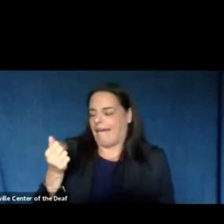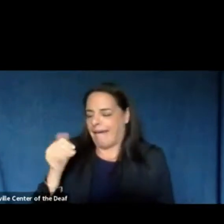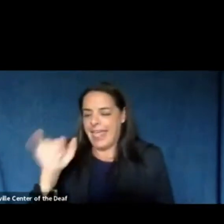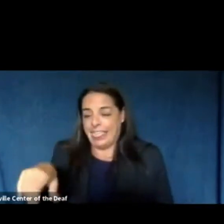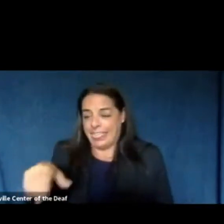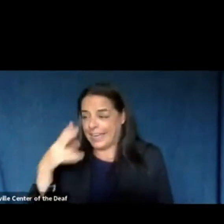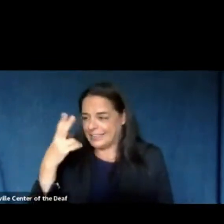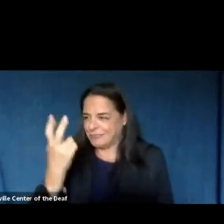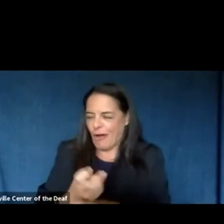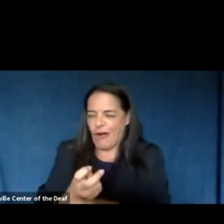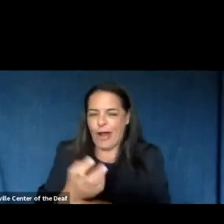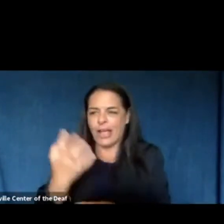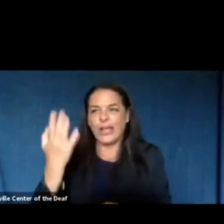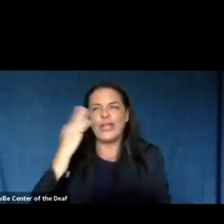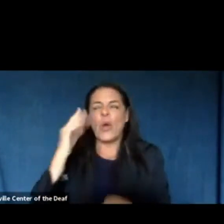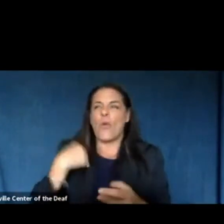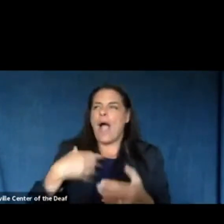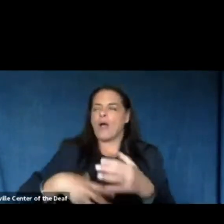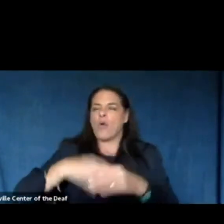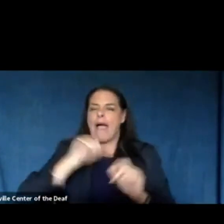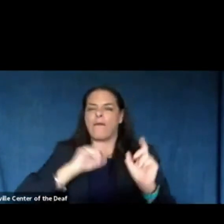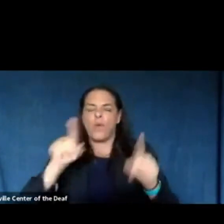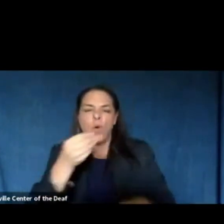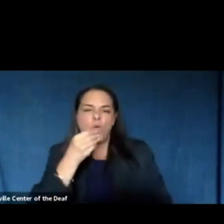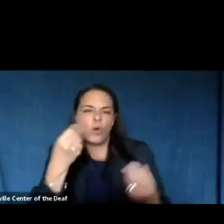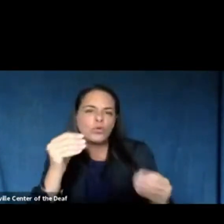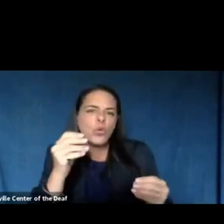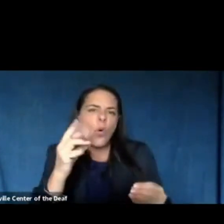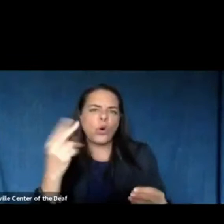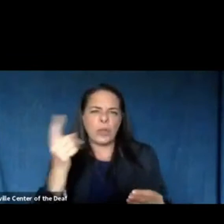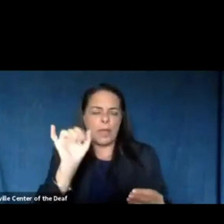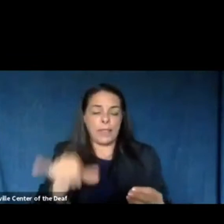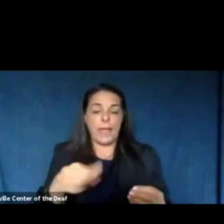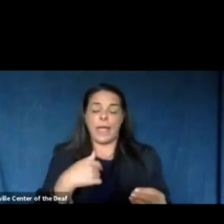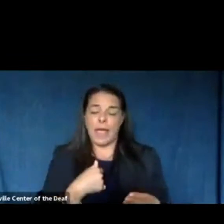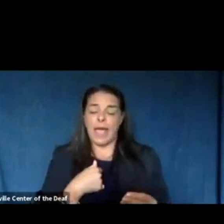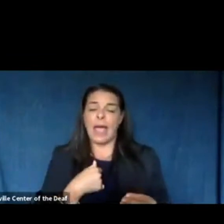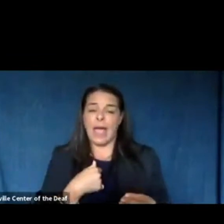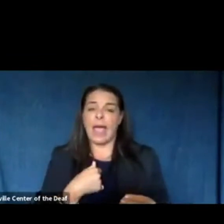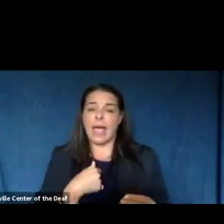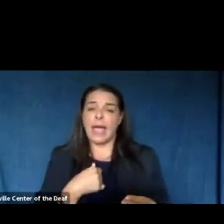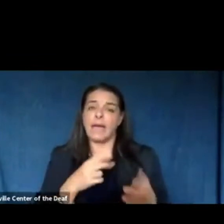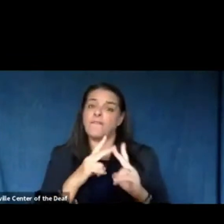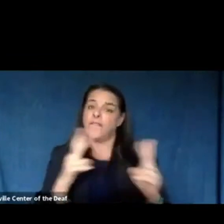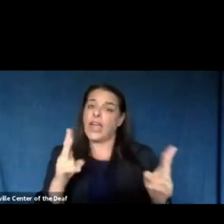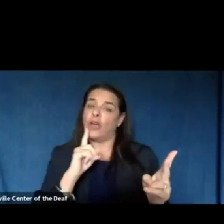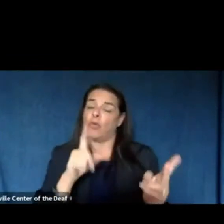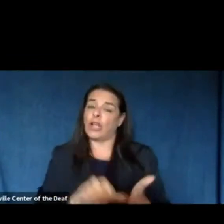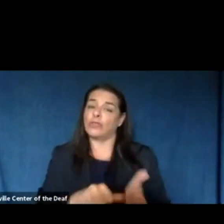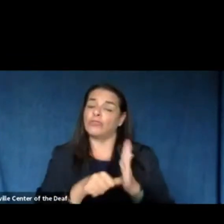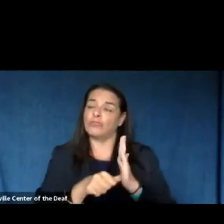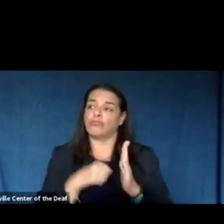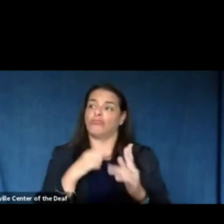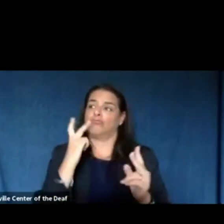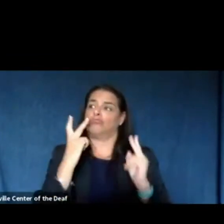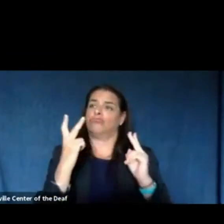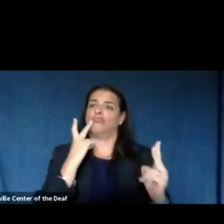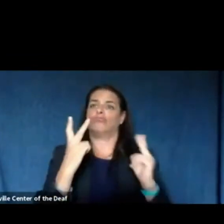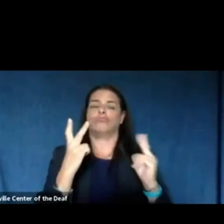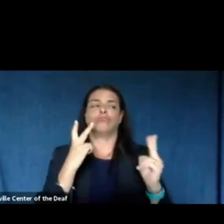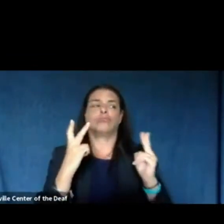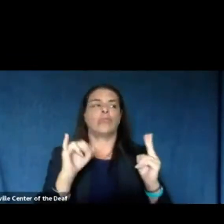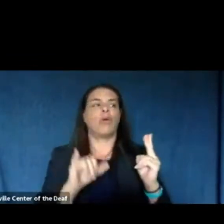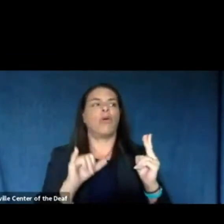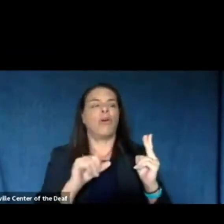and have to go to the grocery store or something of that nature, I'm really very impressed with what I'm seeing